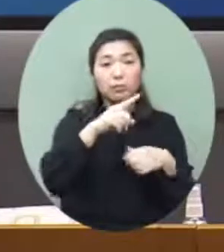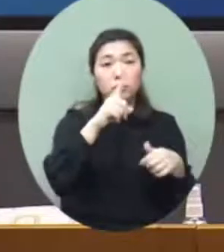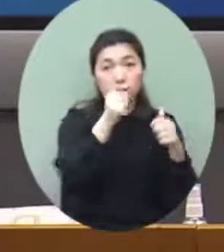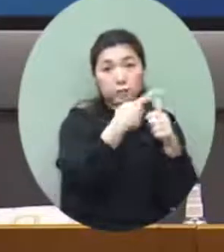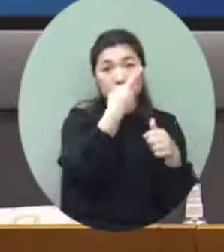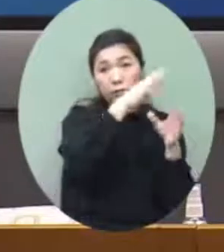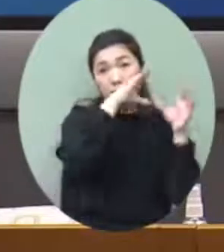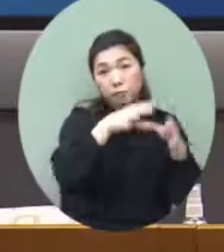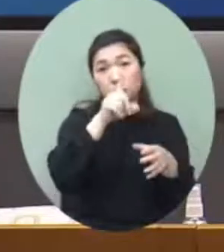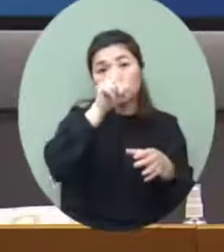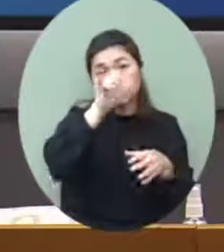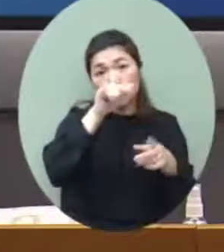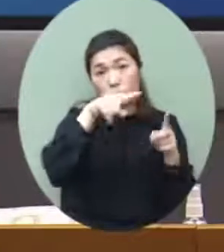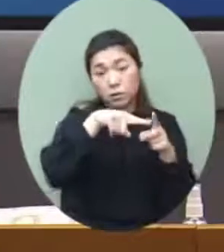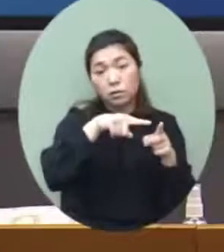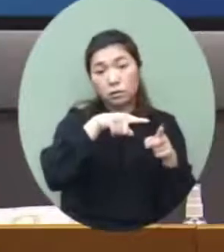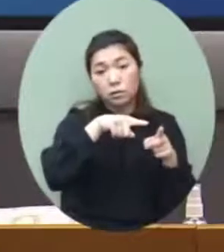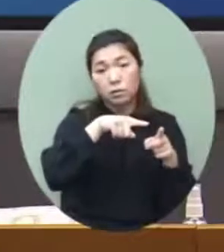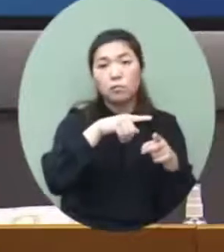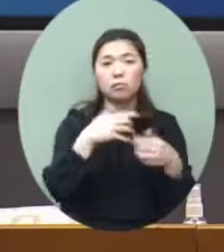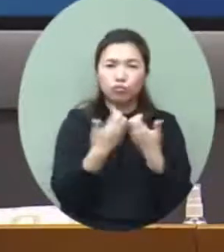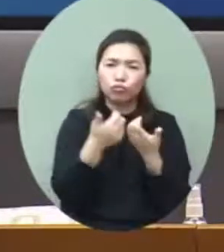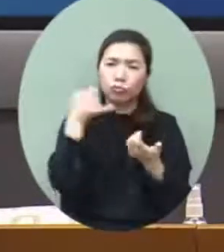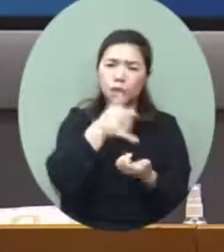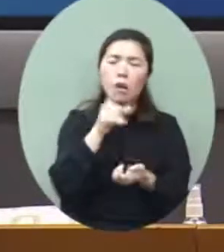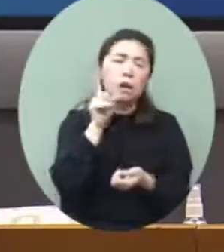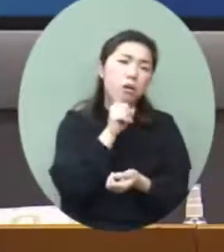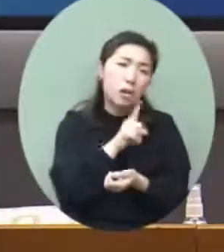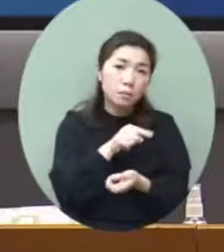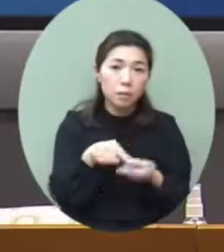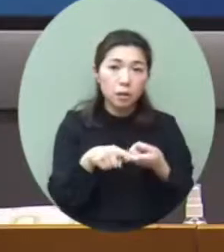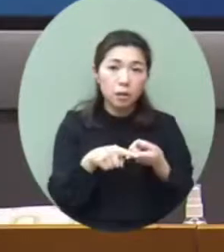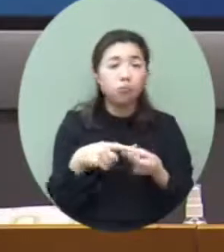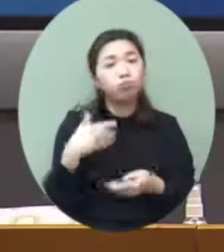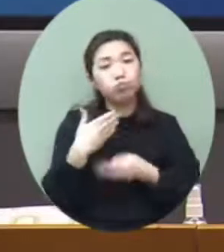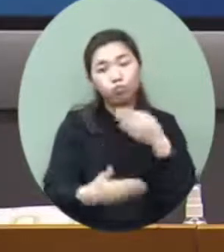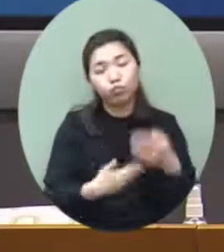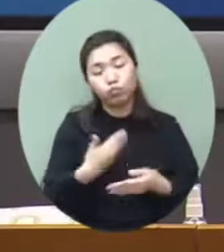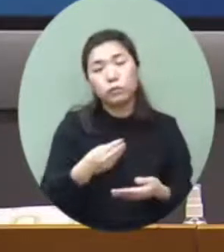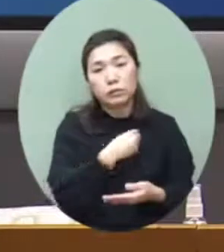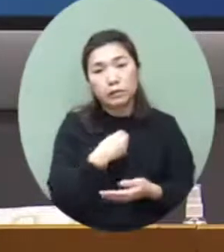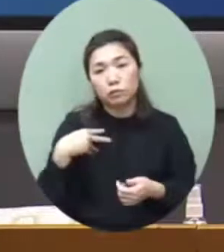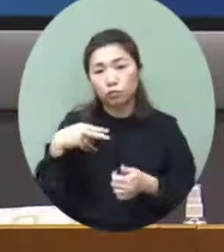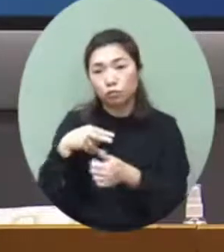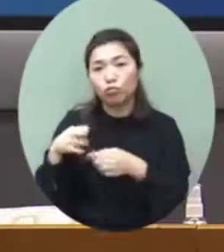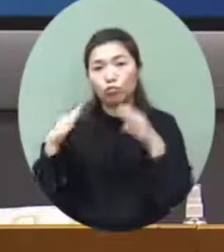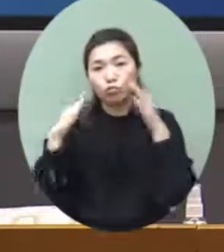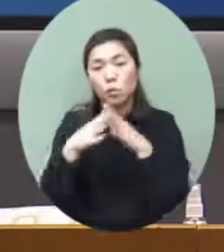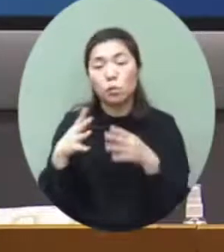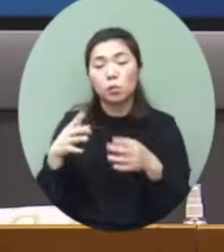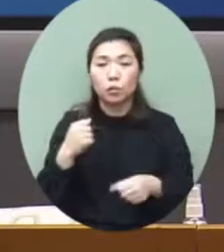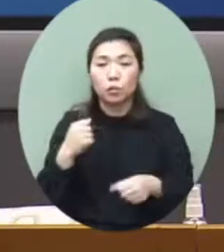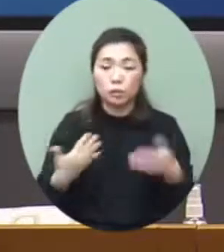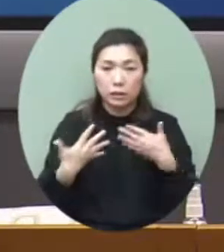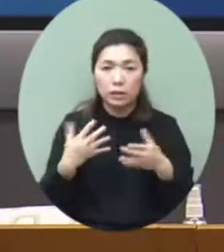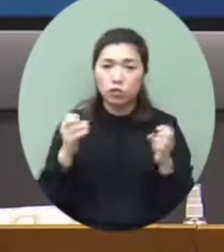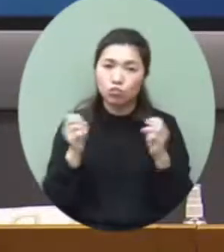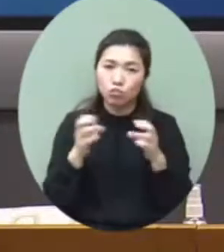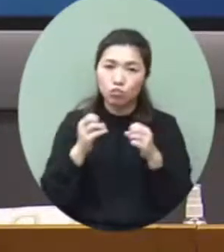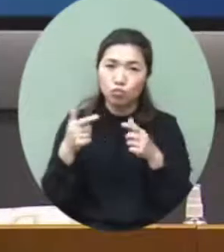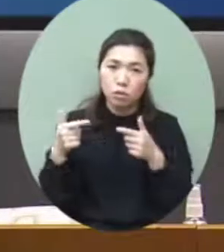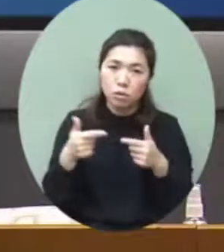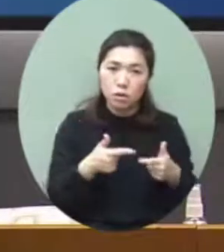The first team of 16 have been here for close to a week, and they have